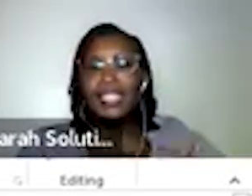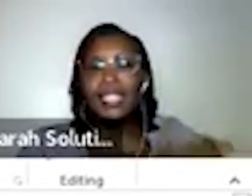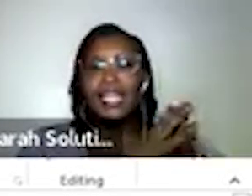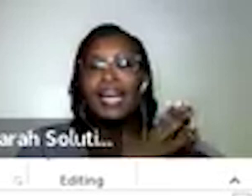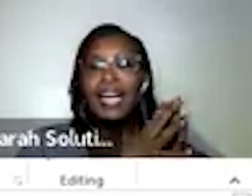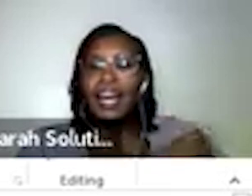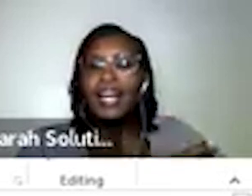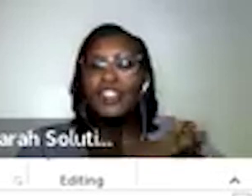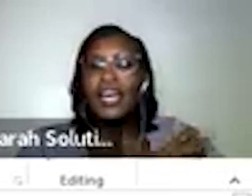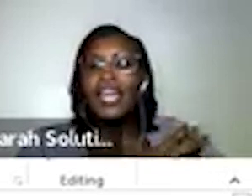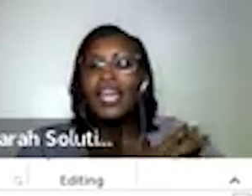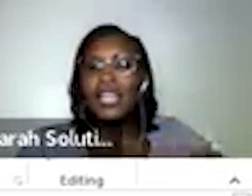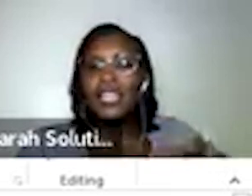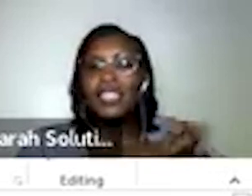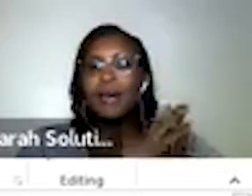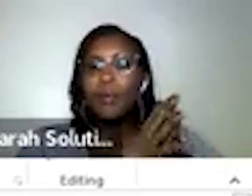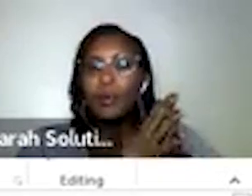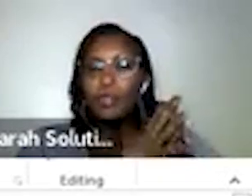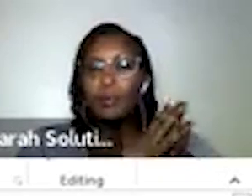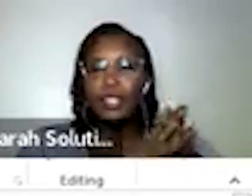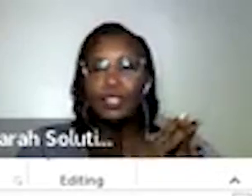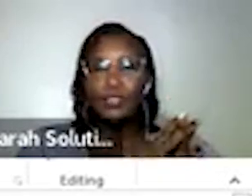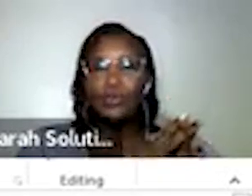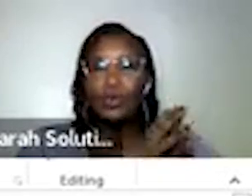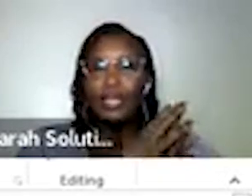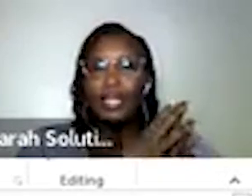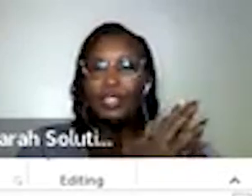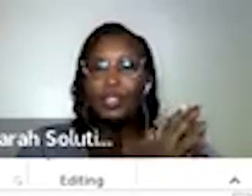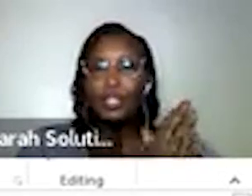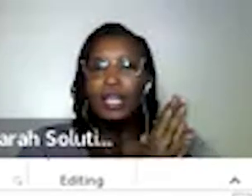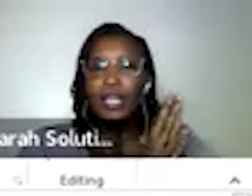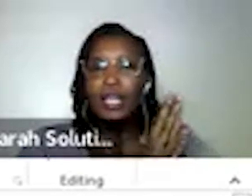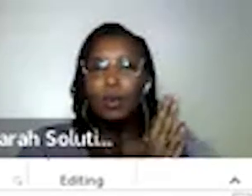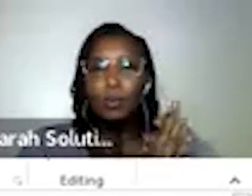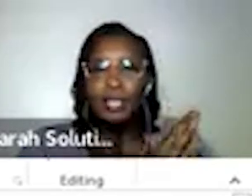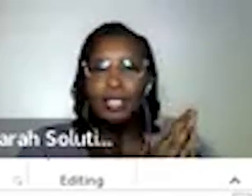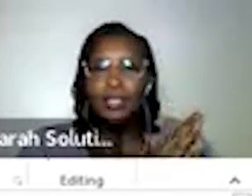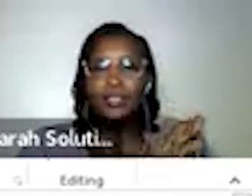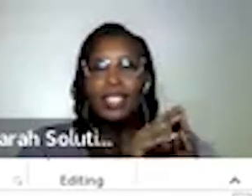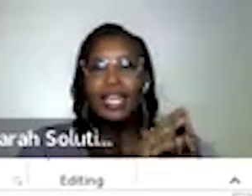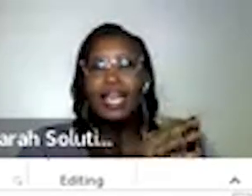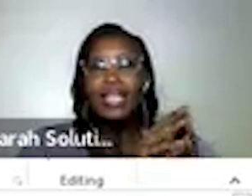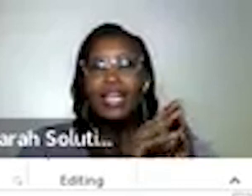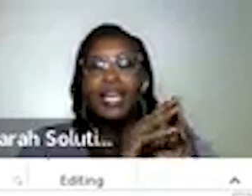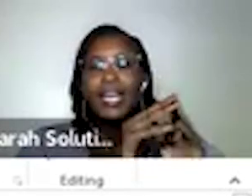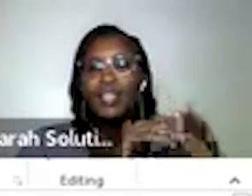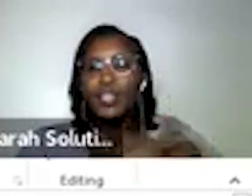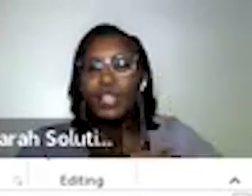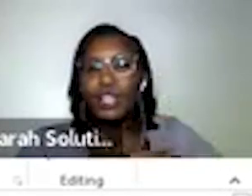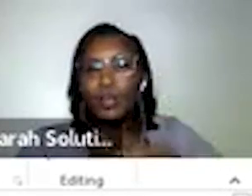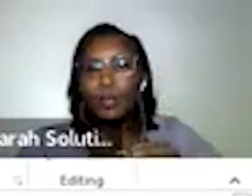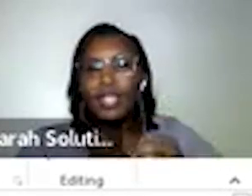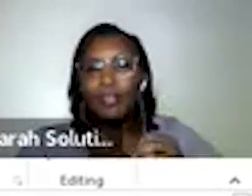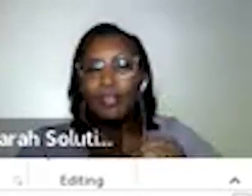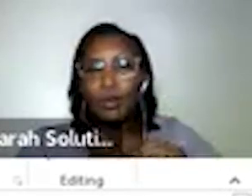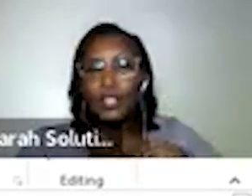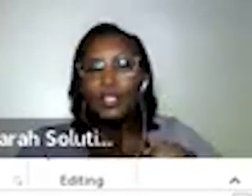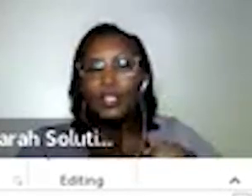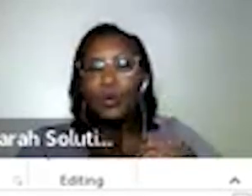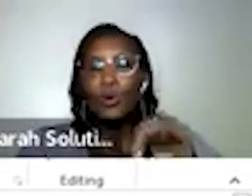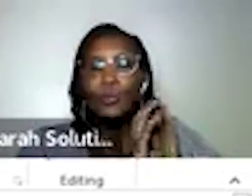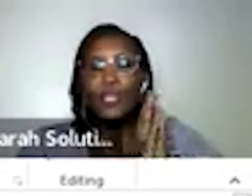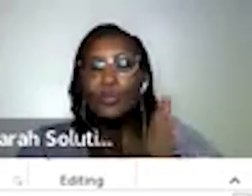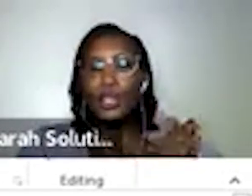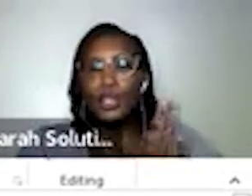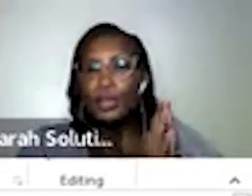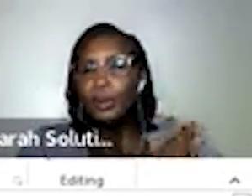be discussing culture and talent optimizations for organization competitiveness and national economic